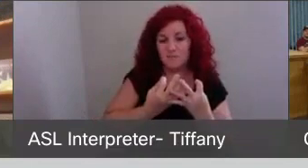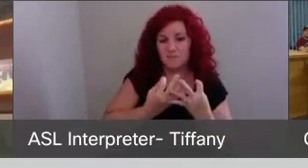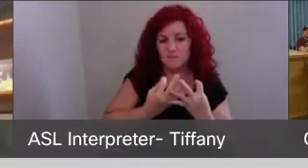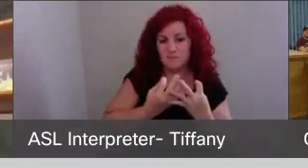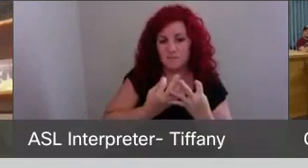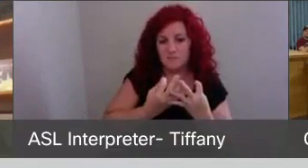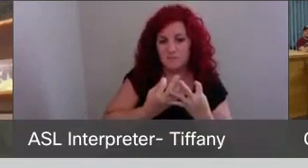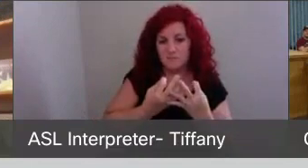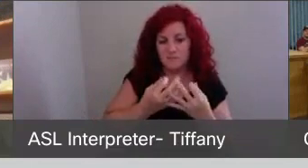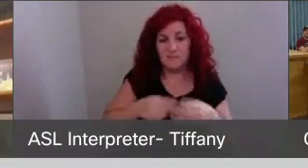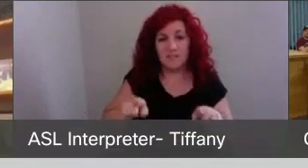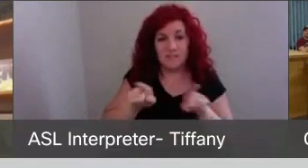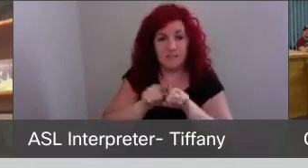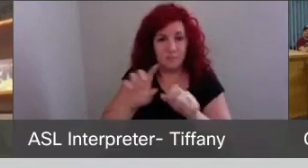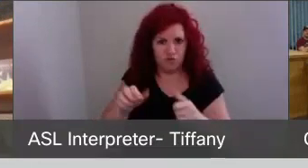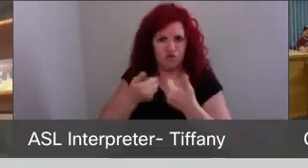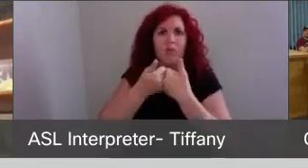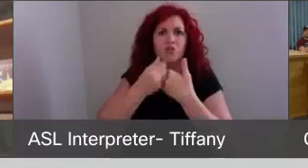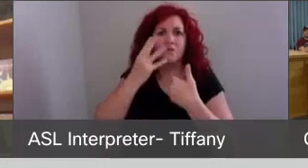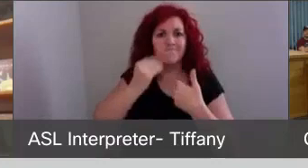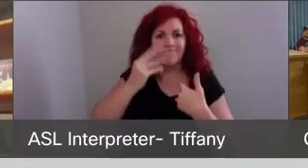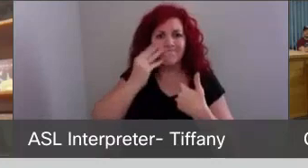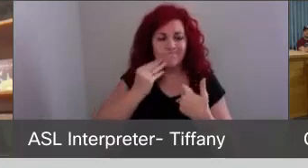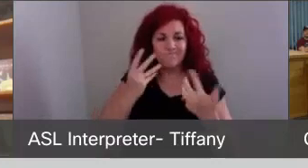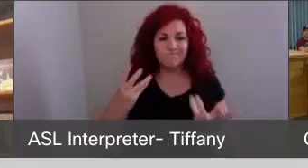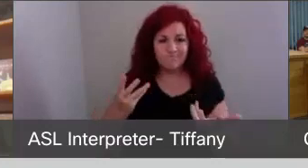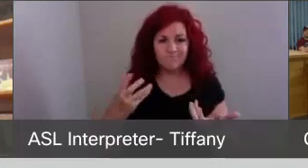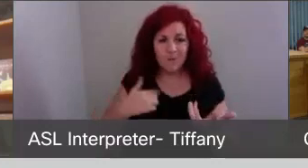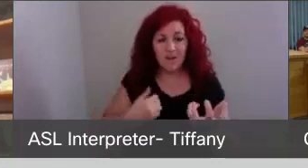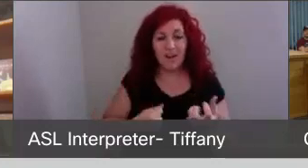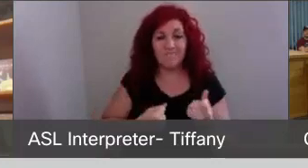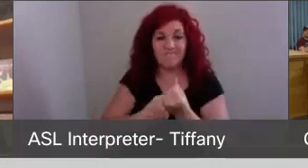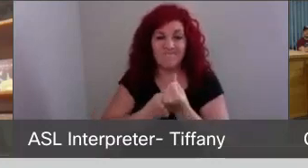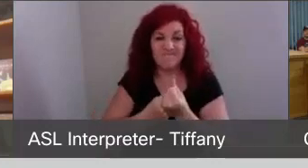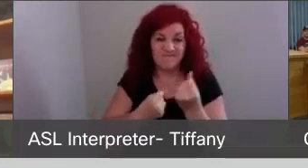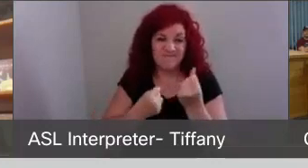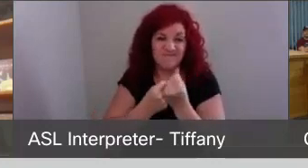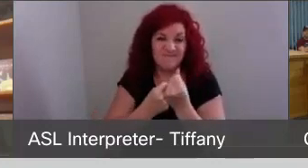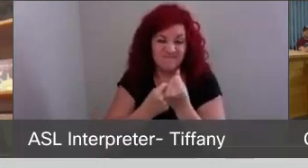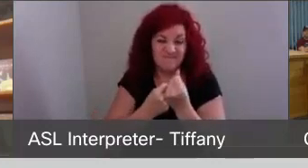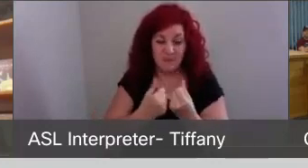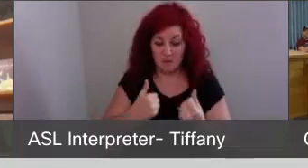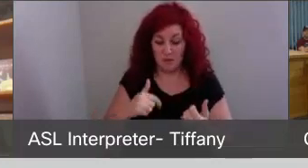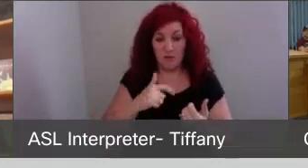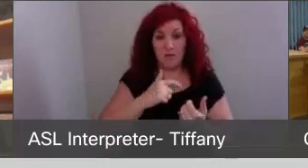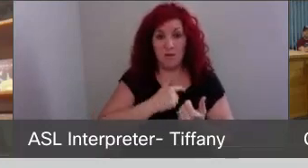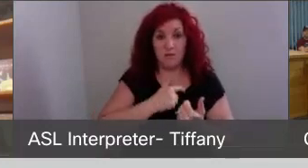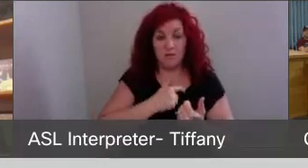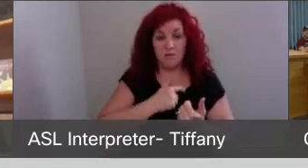and we have the same kinds of challenges, and so I would advocate that having us